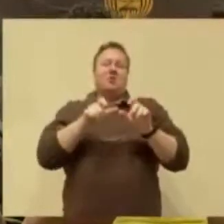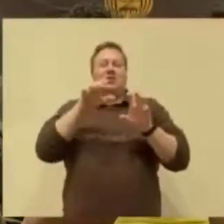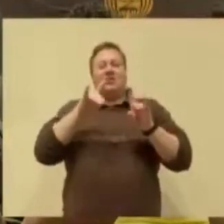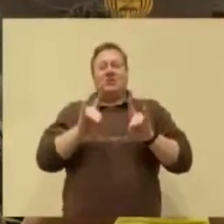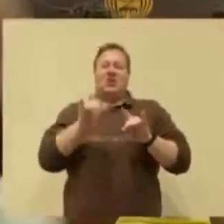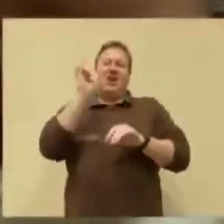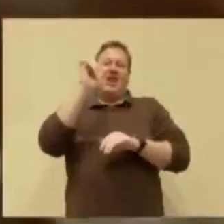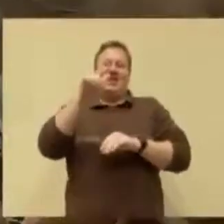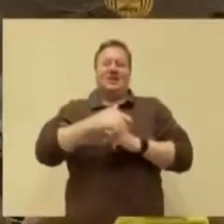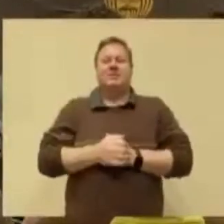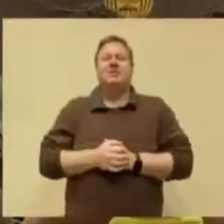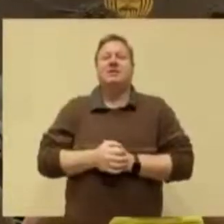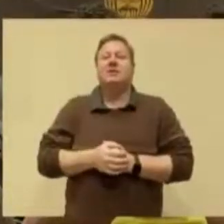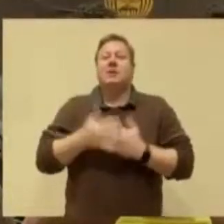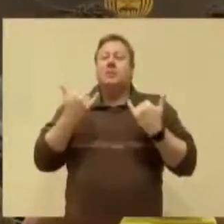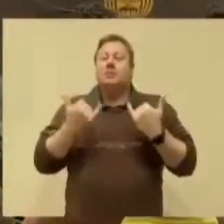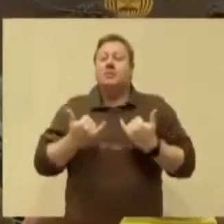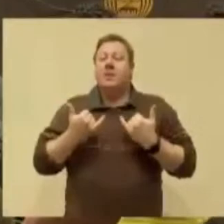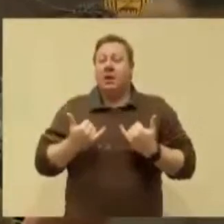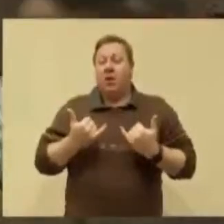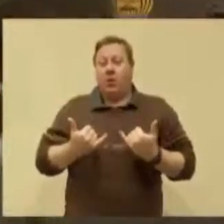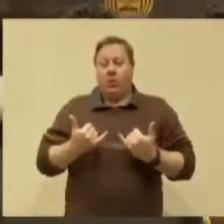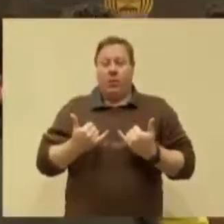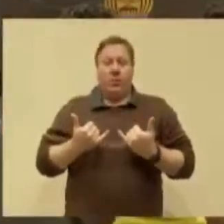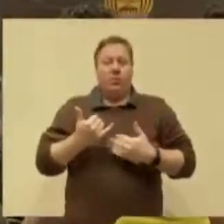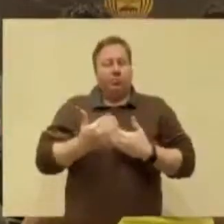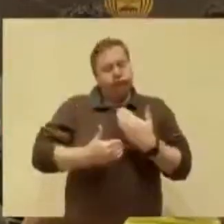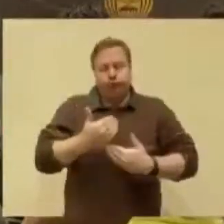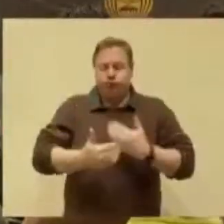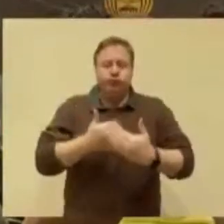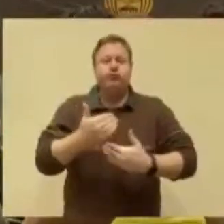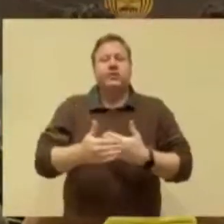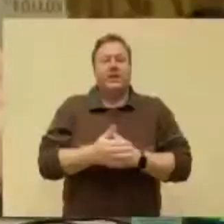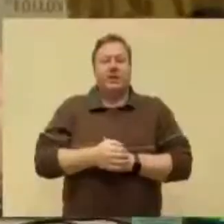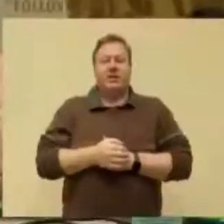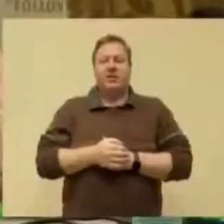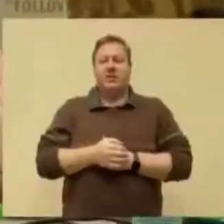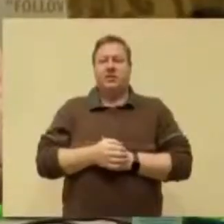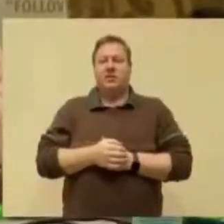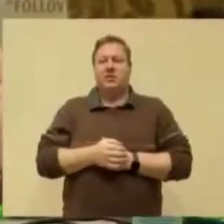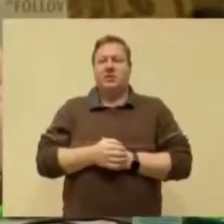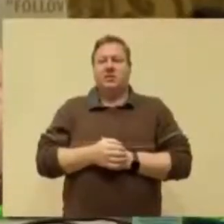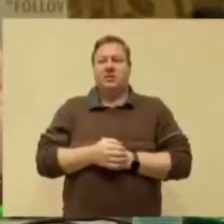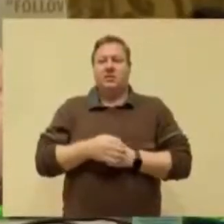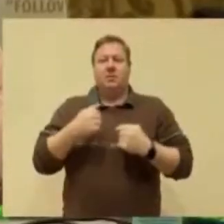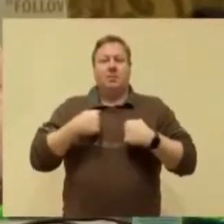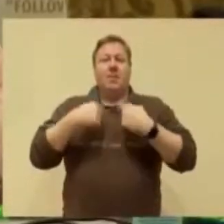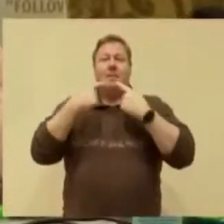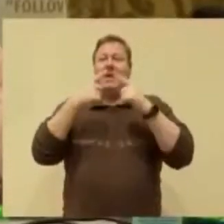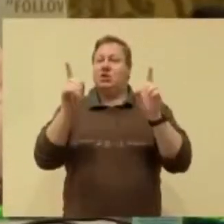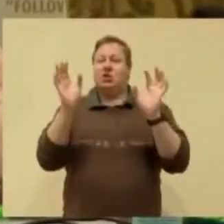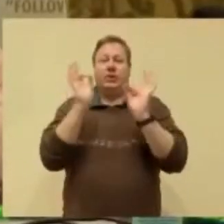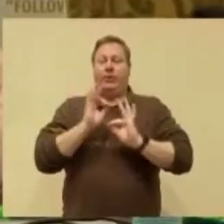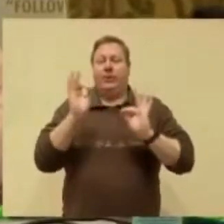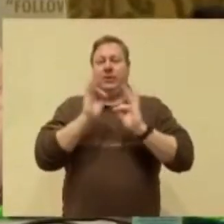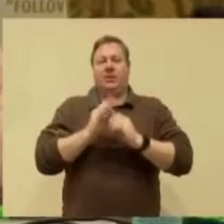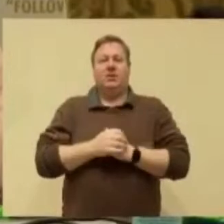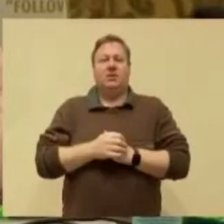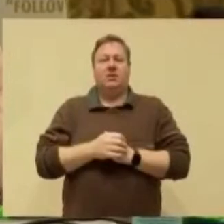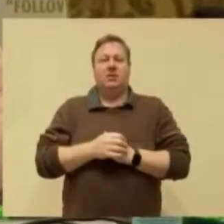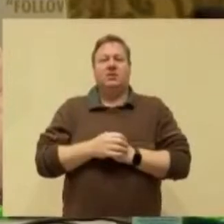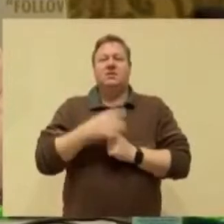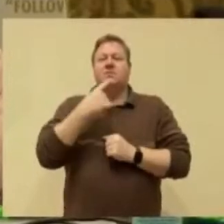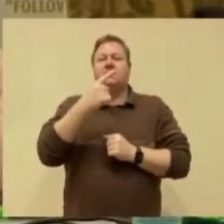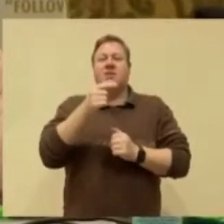so we are now going to we are going to proceed now i didn't mention it and i didn't tell the